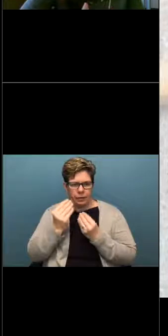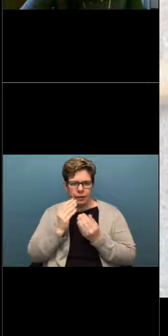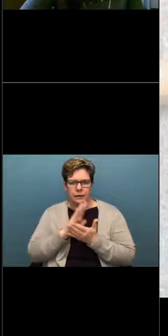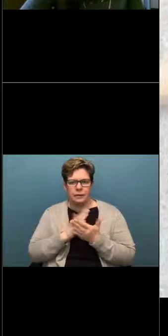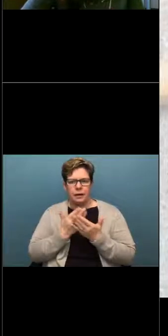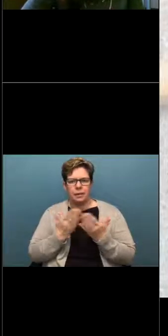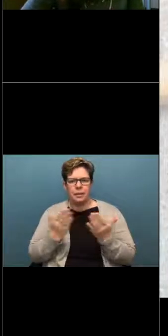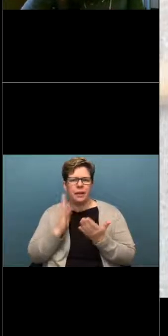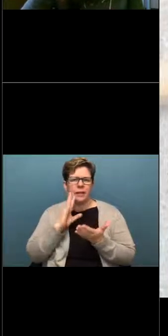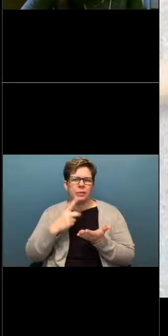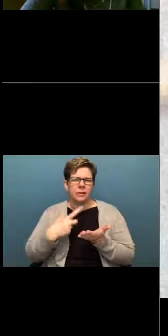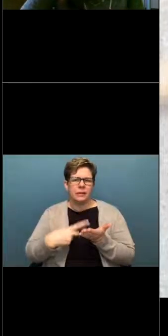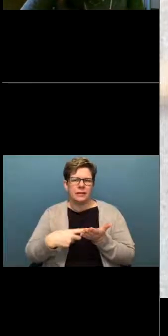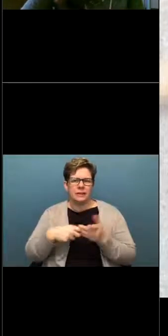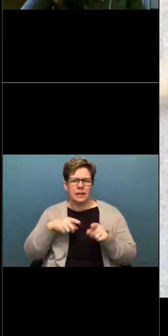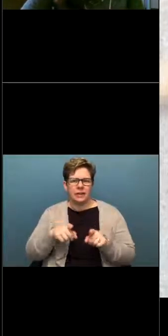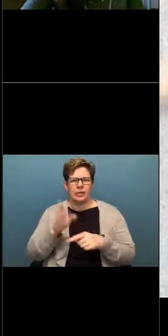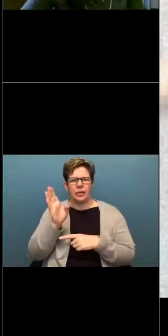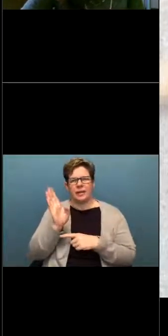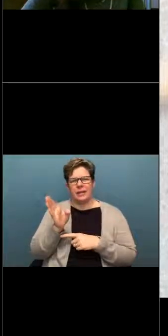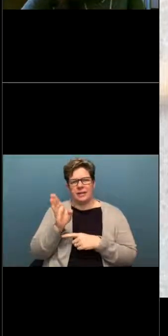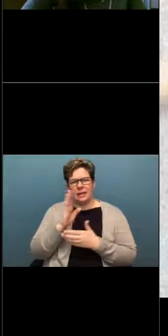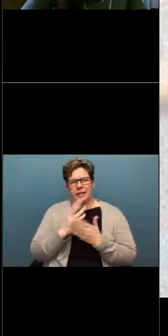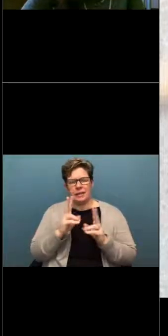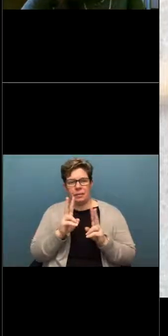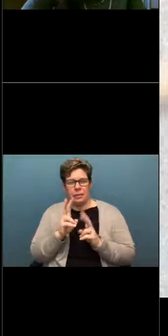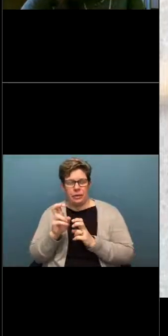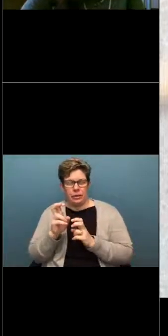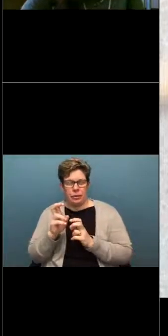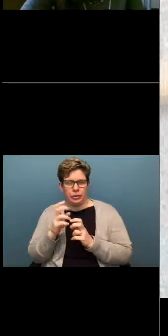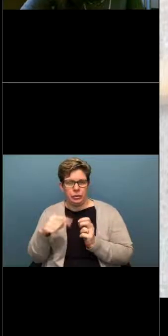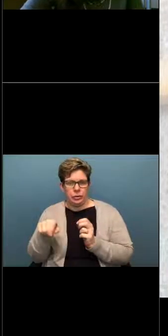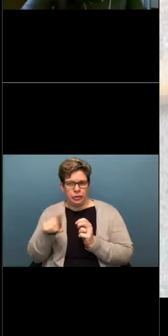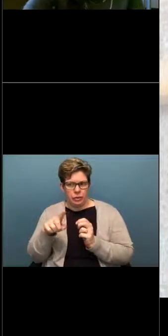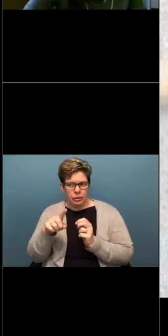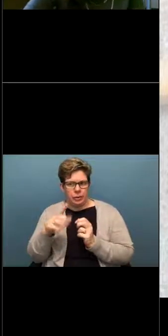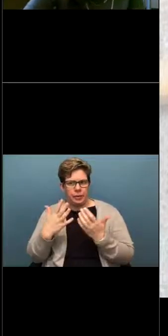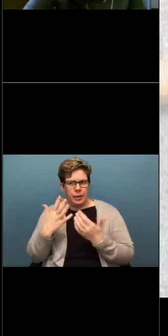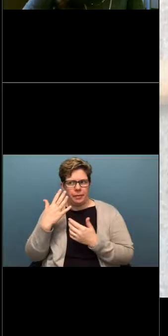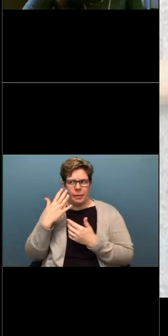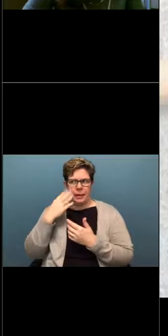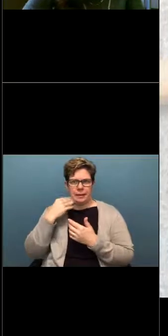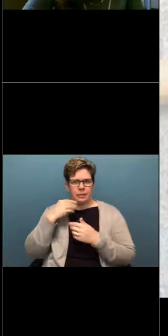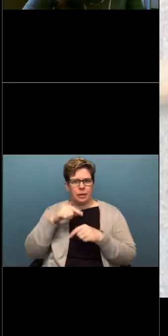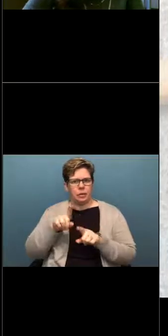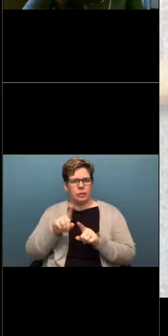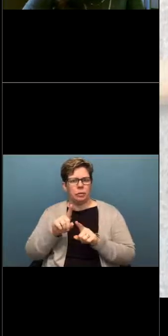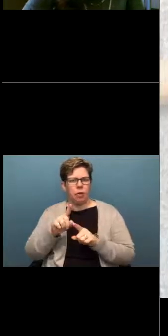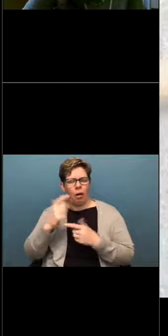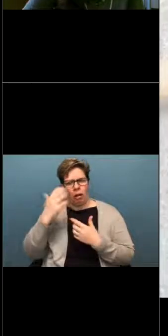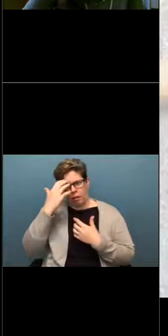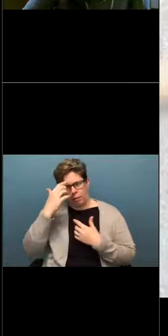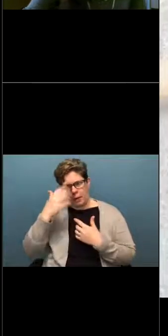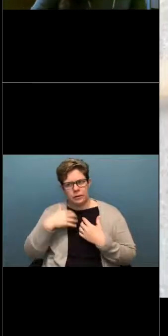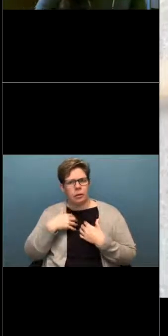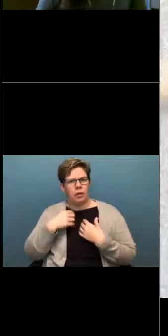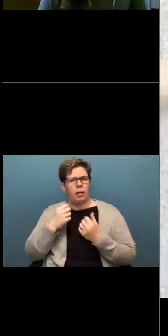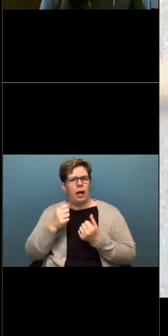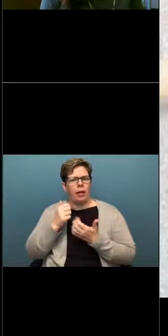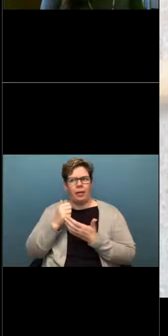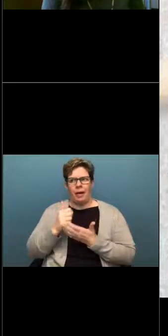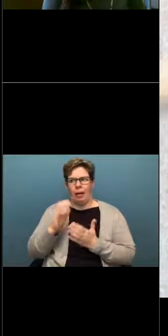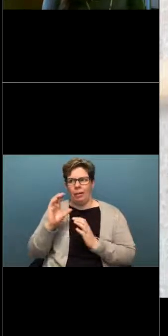I'll be discussing during this talk and some issues you might be facing when you're dealing with your mental health or trying to get the help that you need. So just